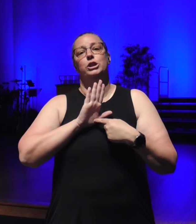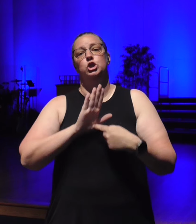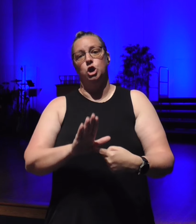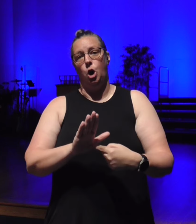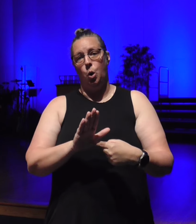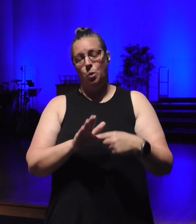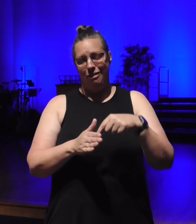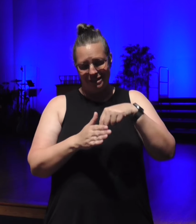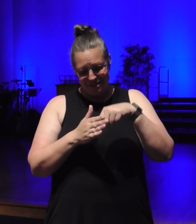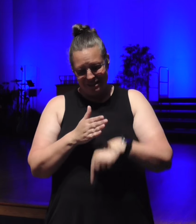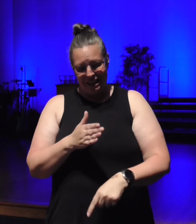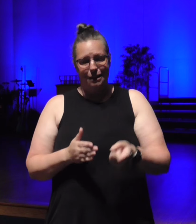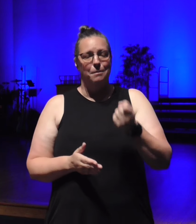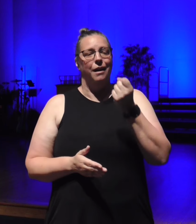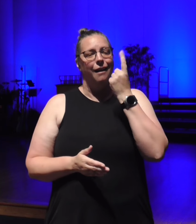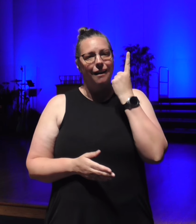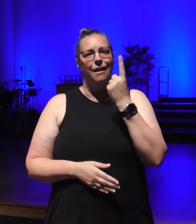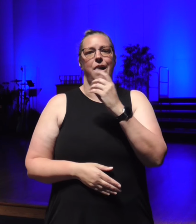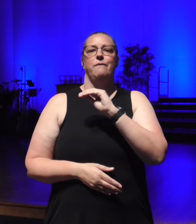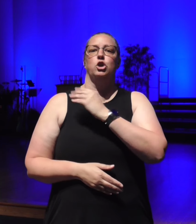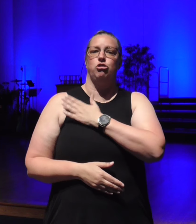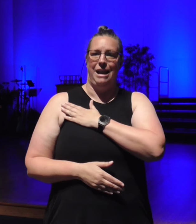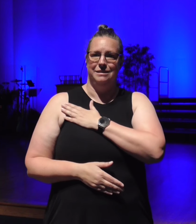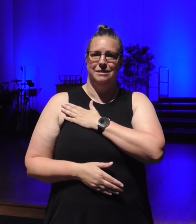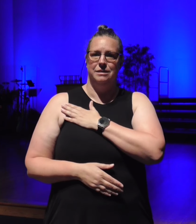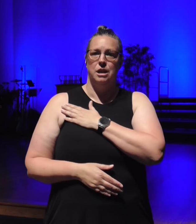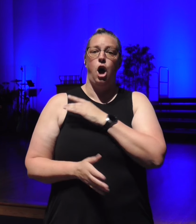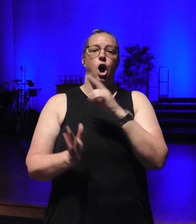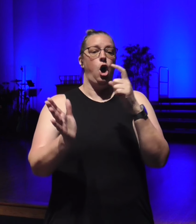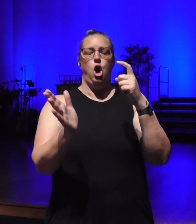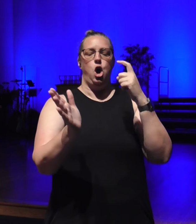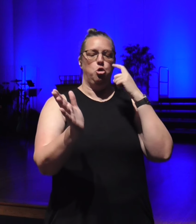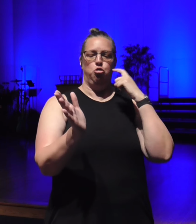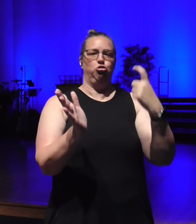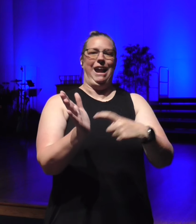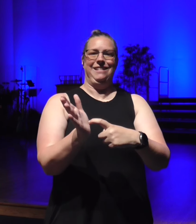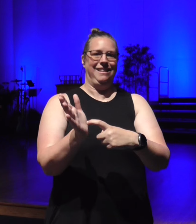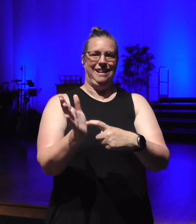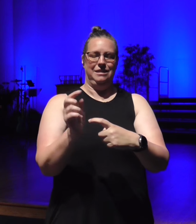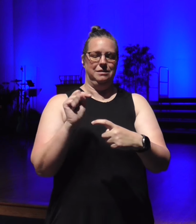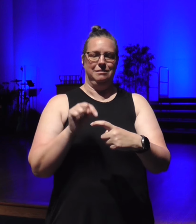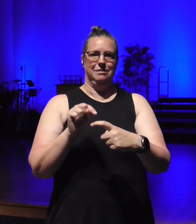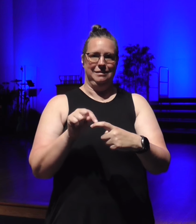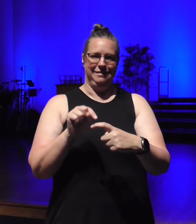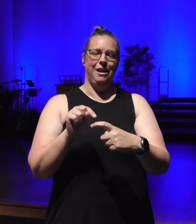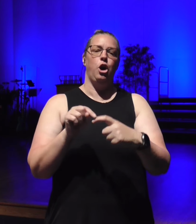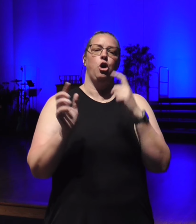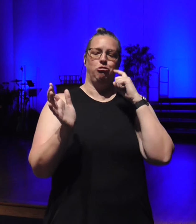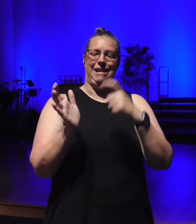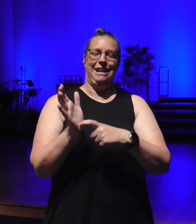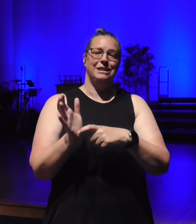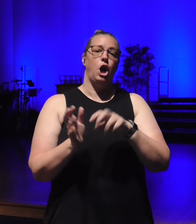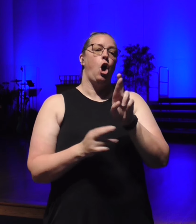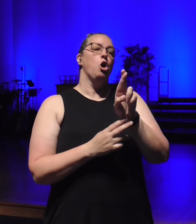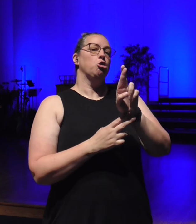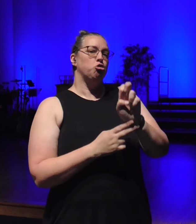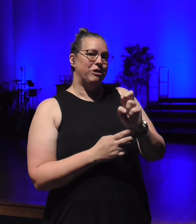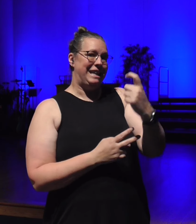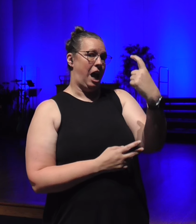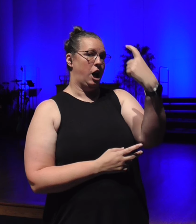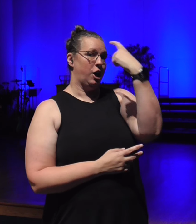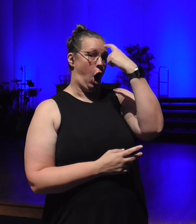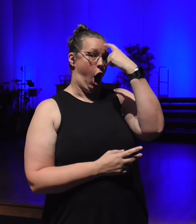grace by recognizing the divine, by recognizing. This